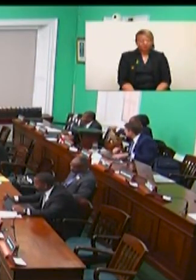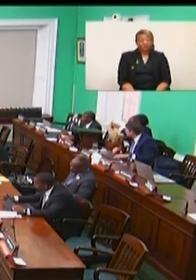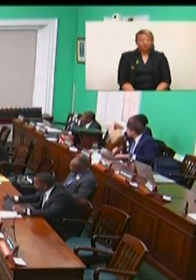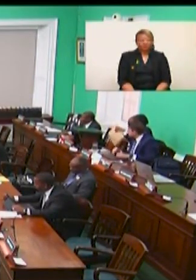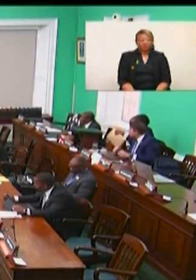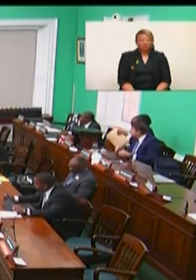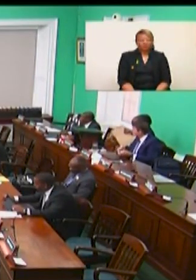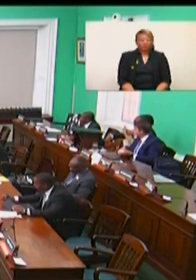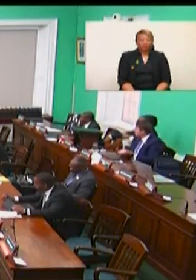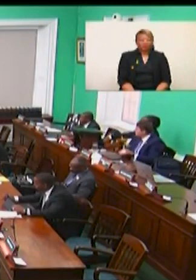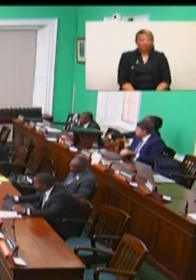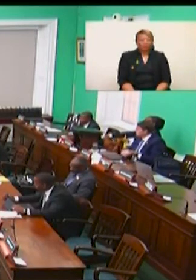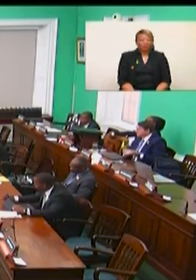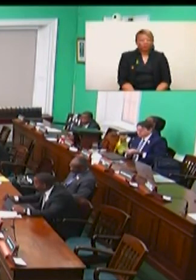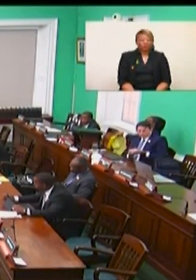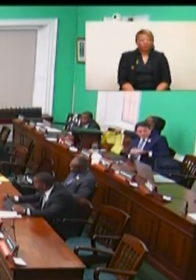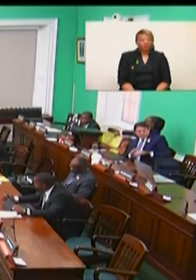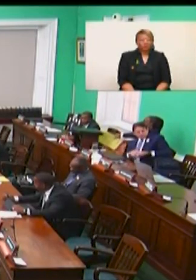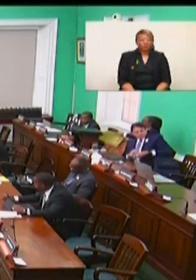He was a cold fella.